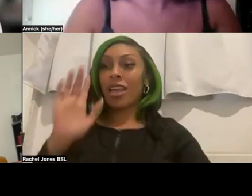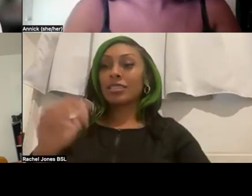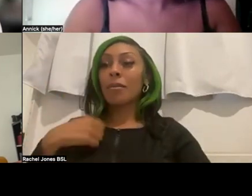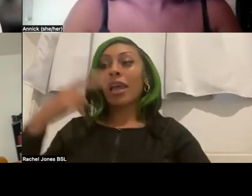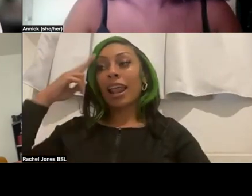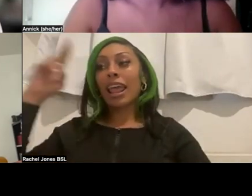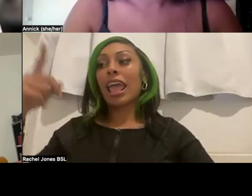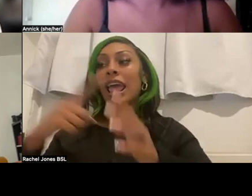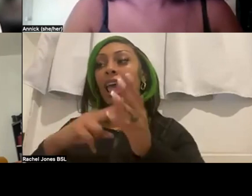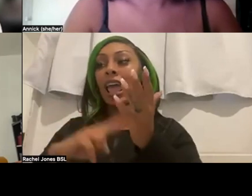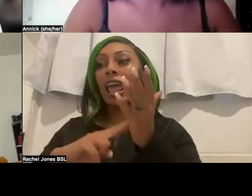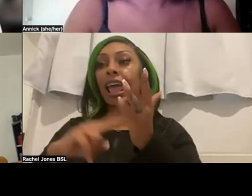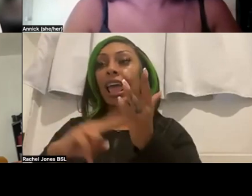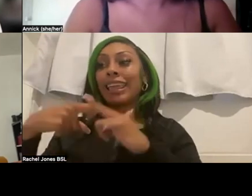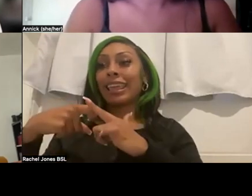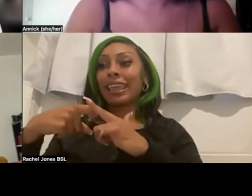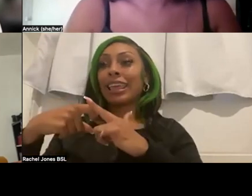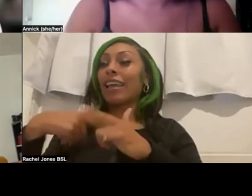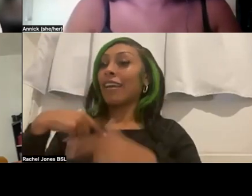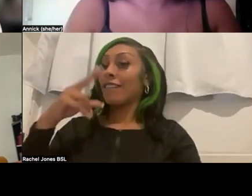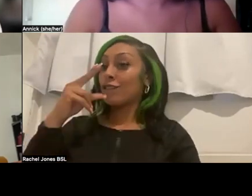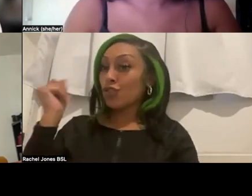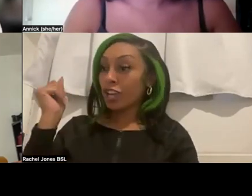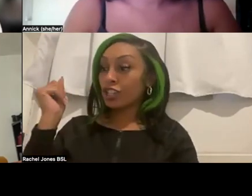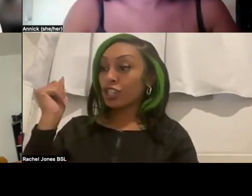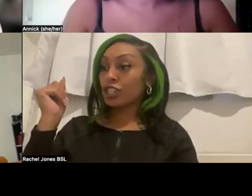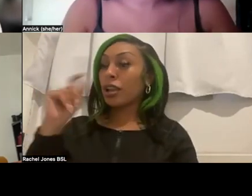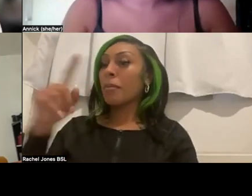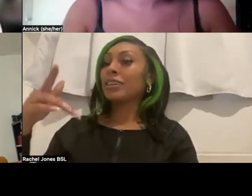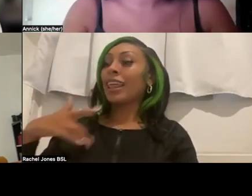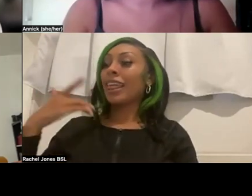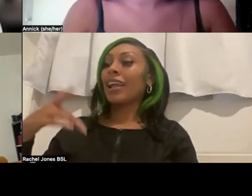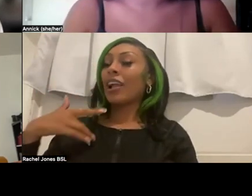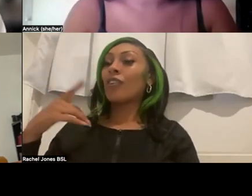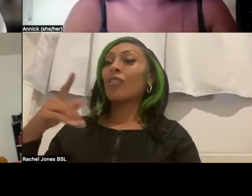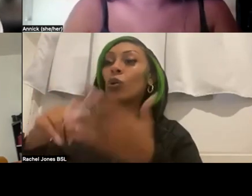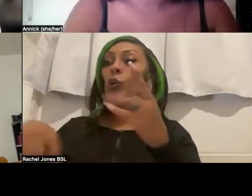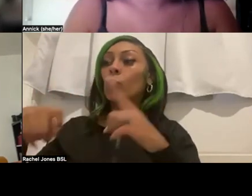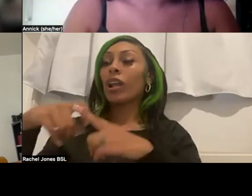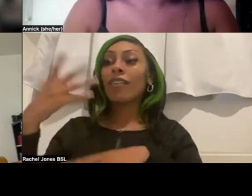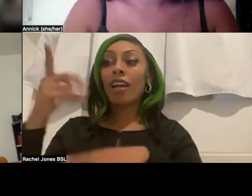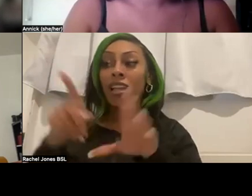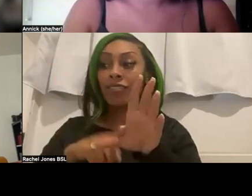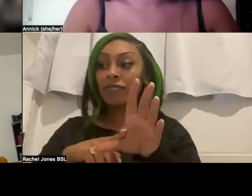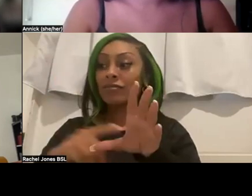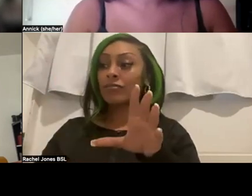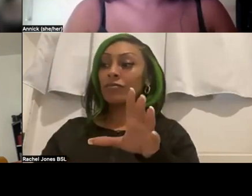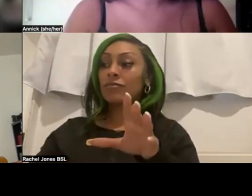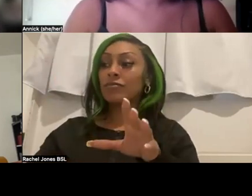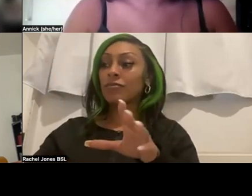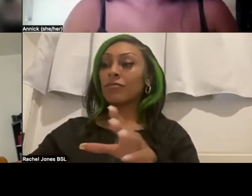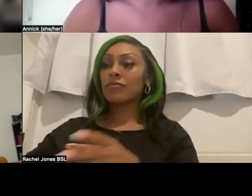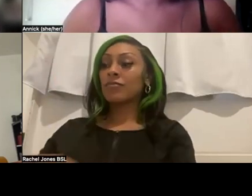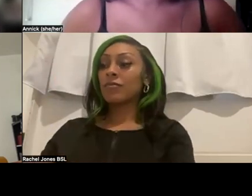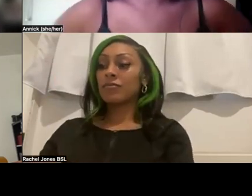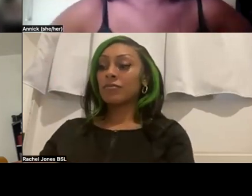Annick. I'm French, but I've lived in the UK for 5 years. I'm 30 years